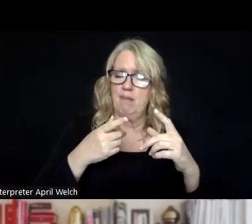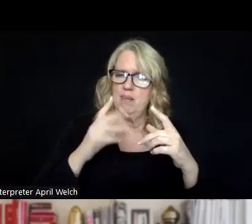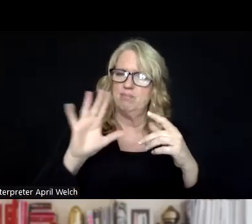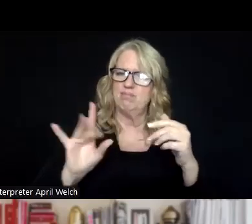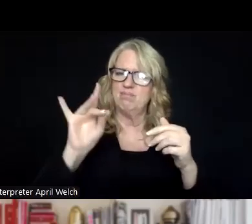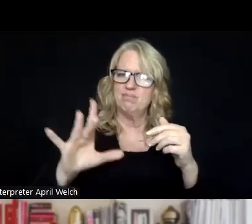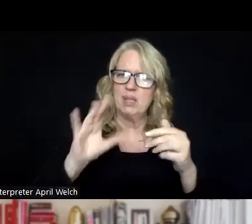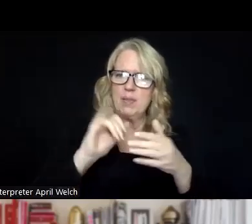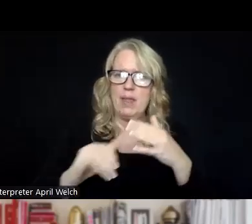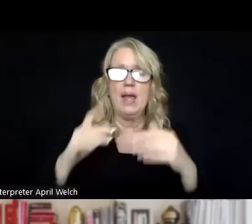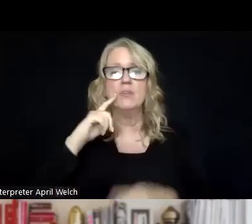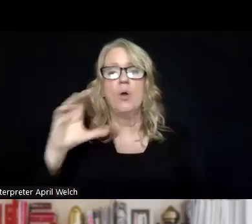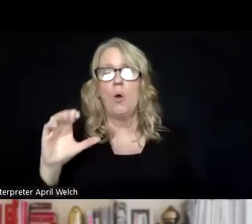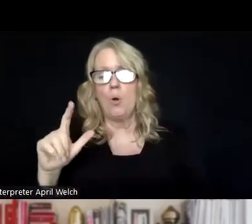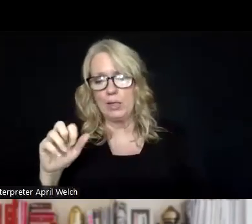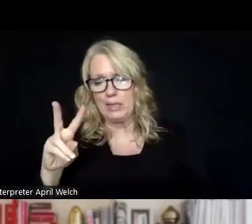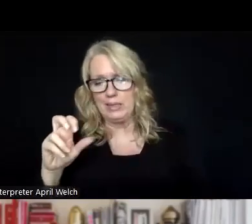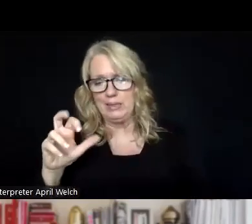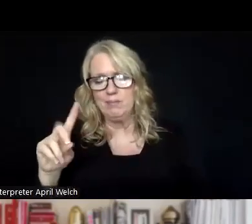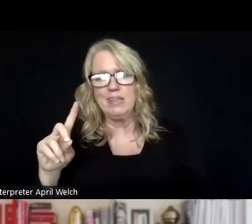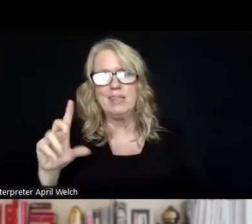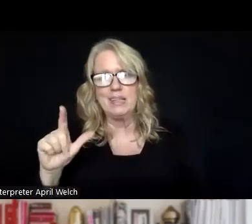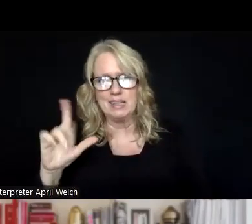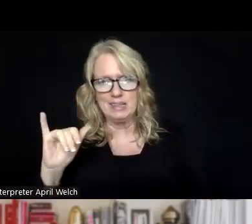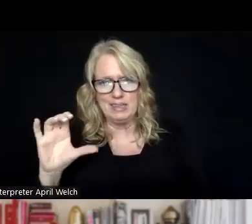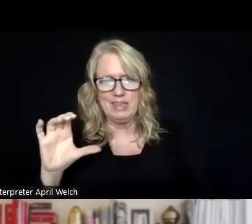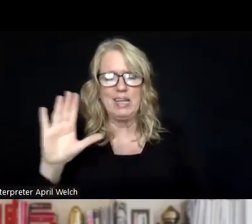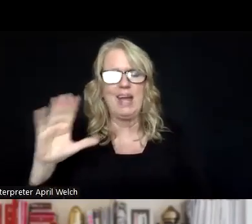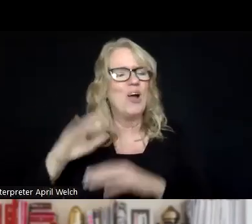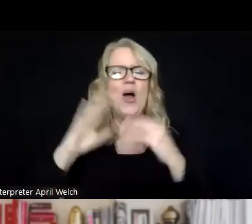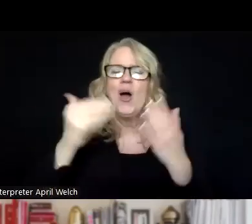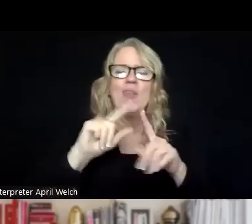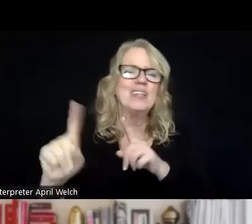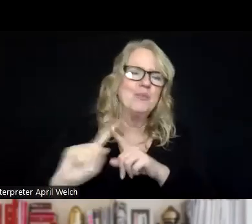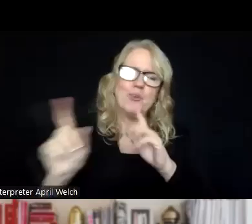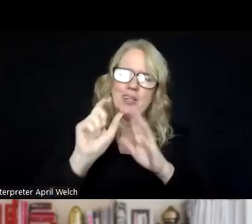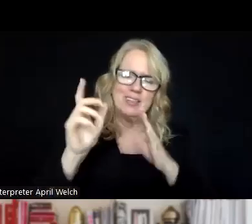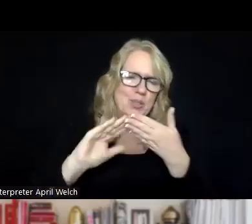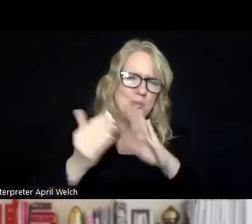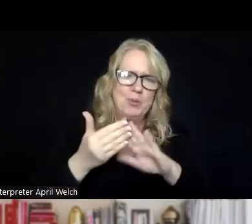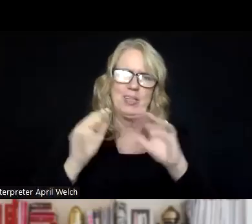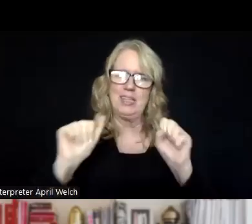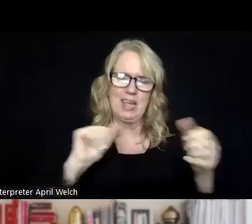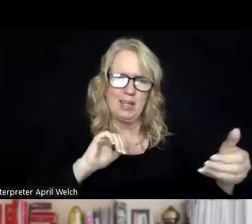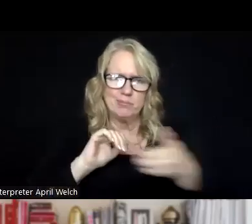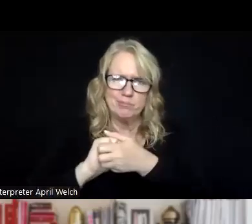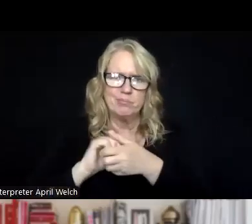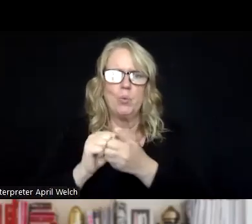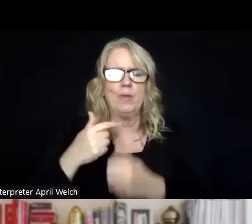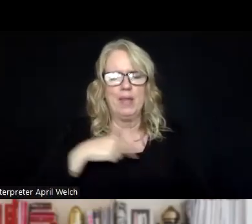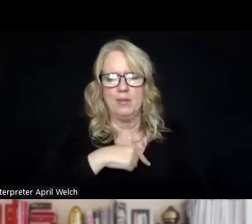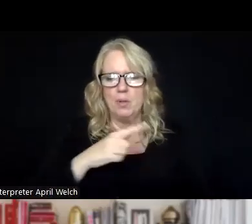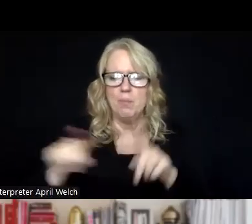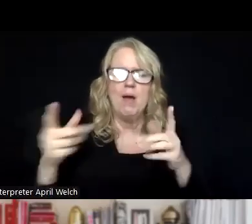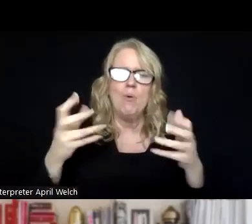and so Cleveland Clinic has their own app too, et cetera. All of you communities can work with us to do that. But I want to talk